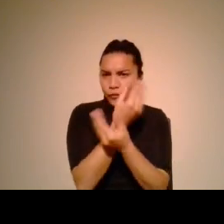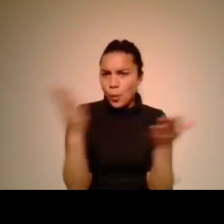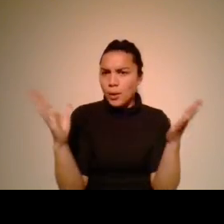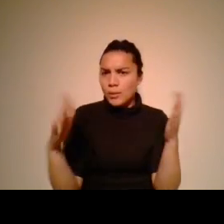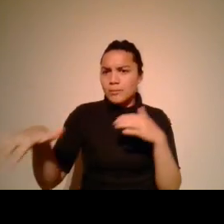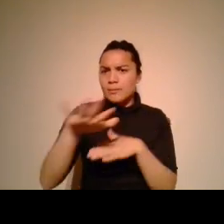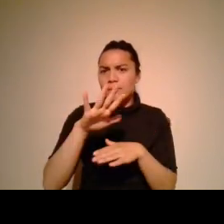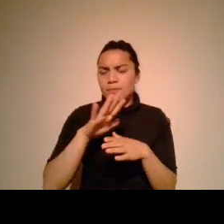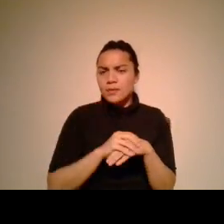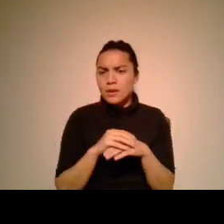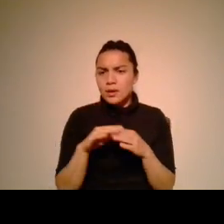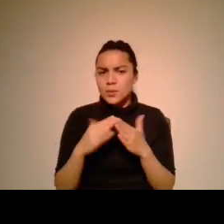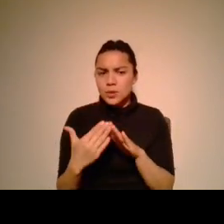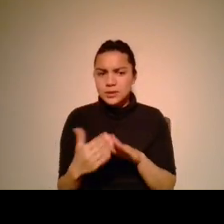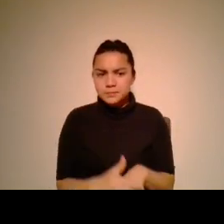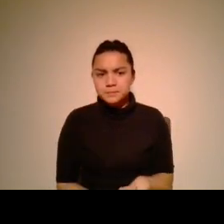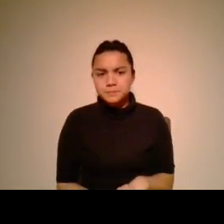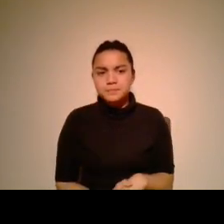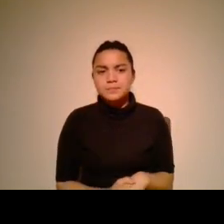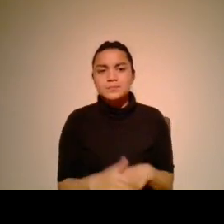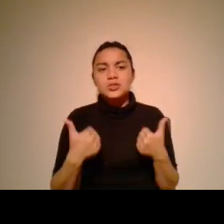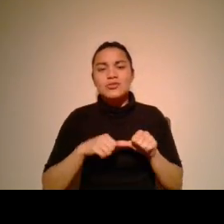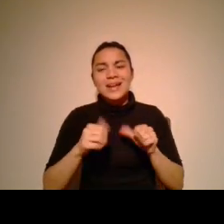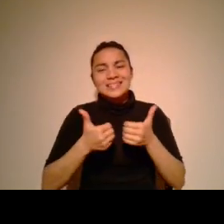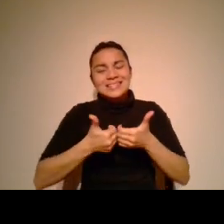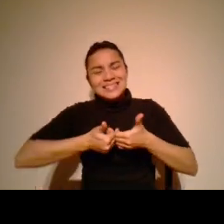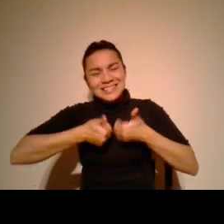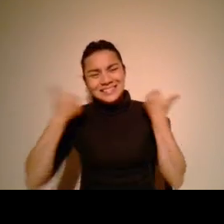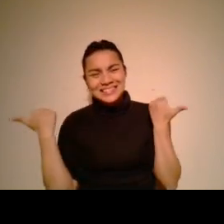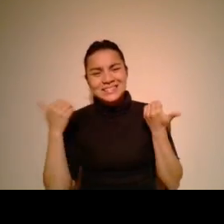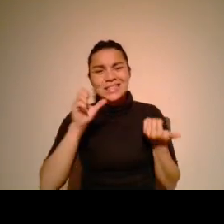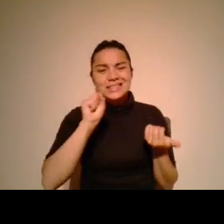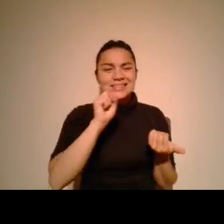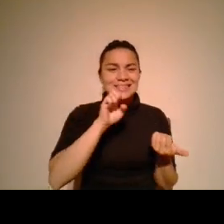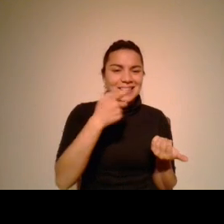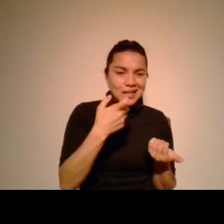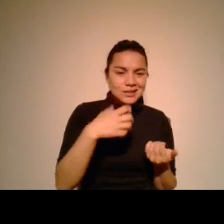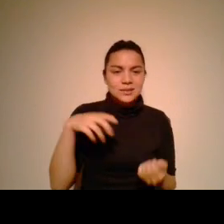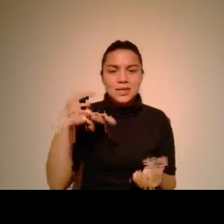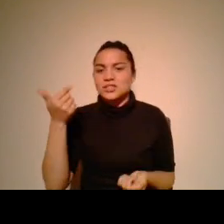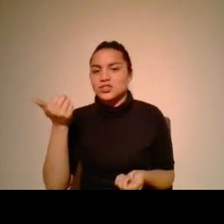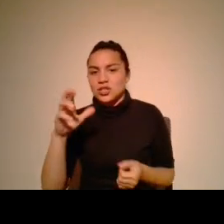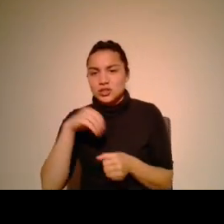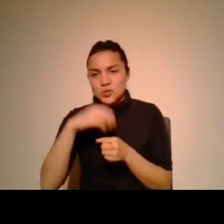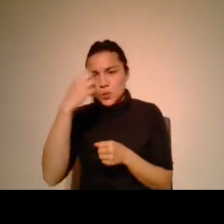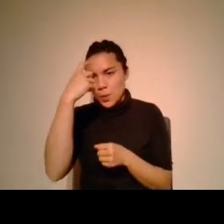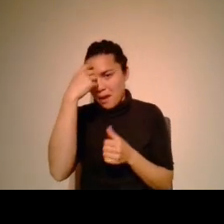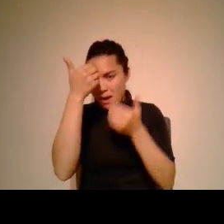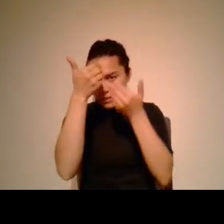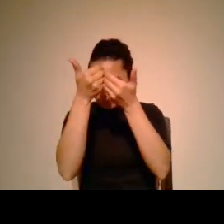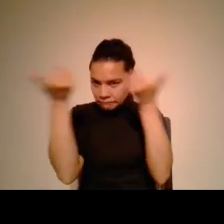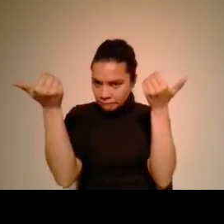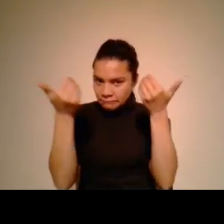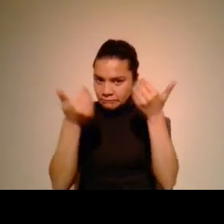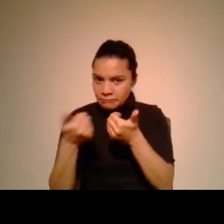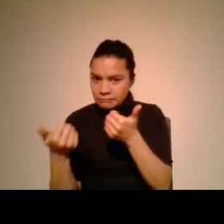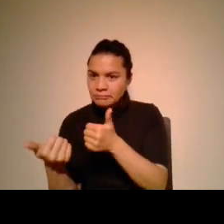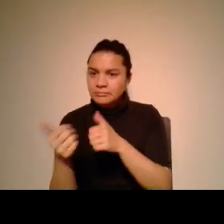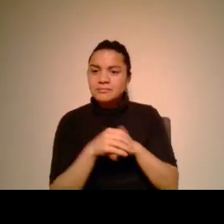Unconflate sex and gender in your mind and in your experiment design. So this is something where this actually applies to everybody doing sort